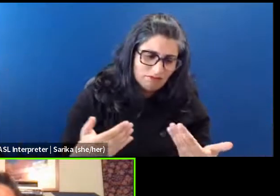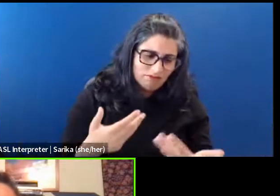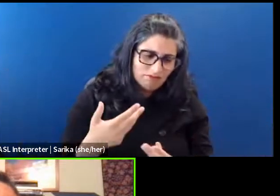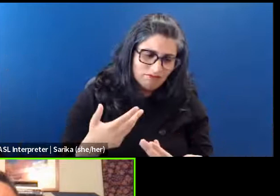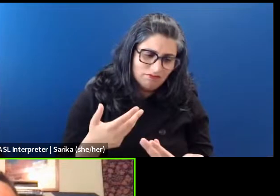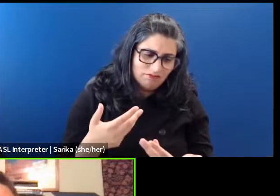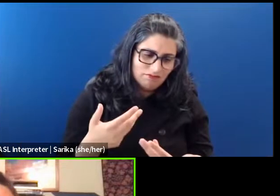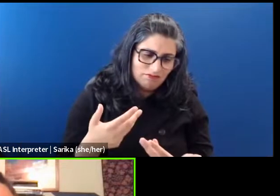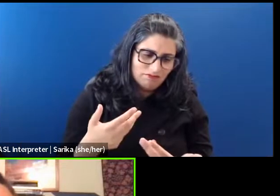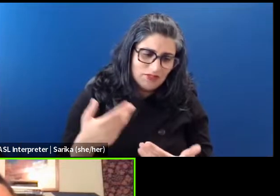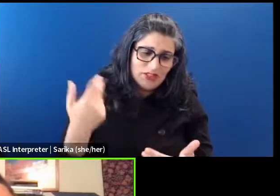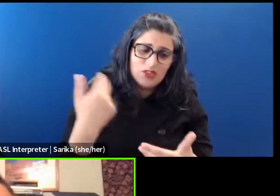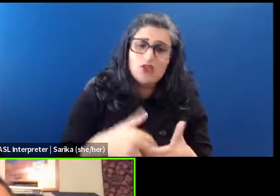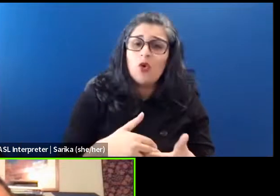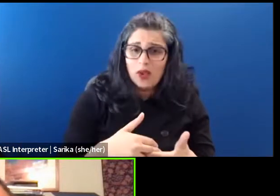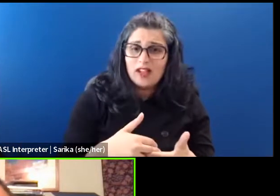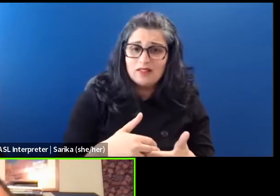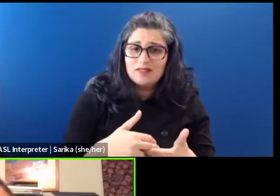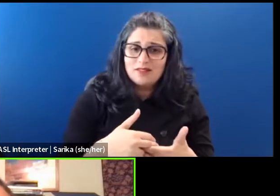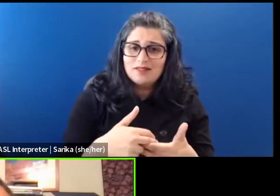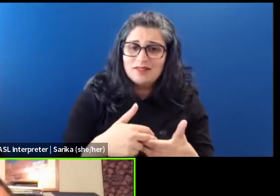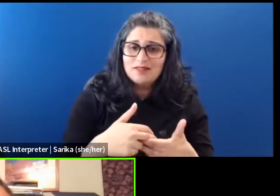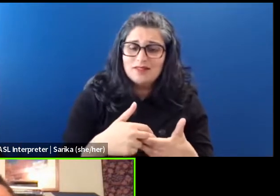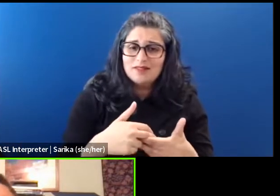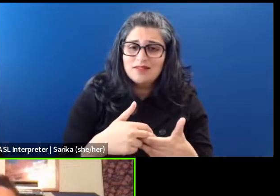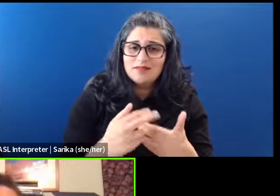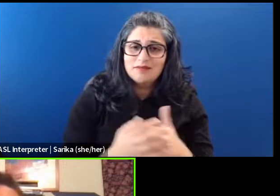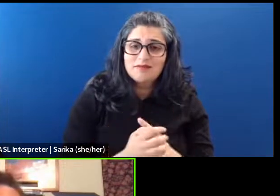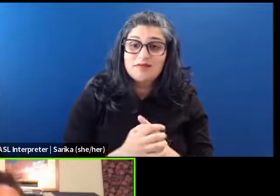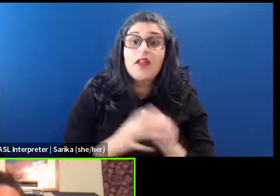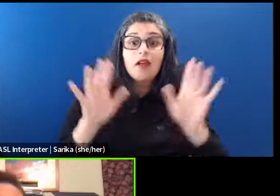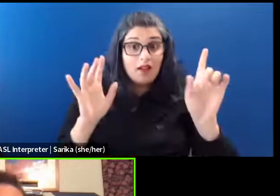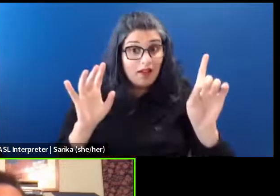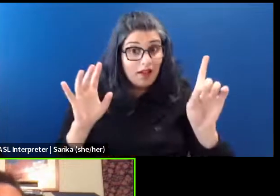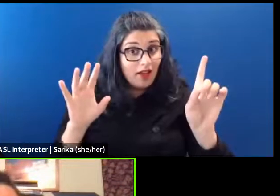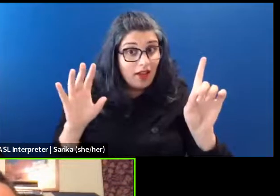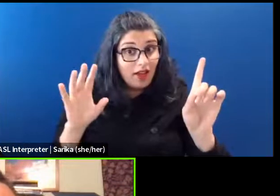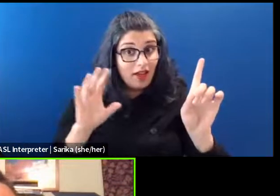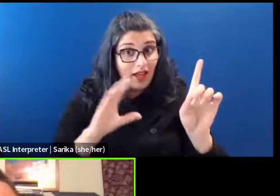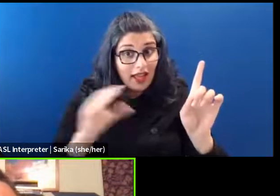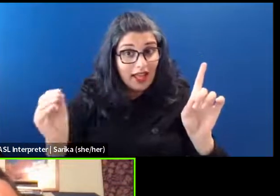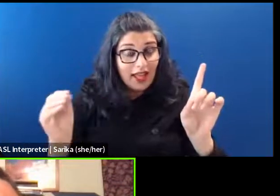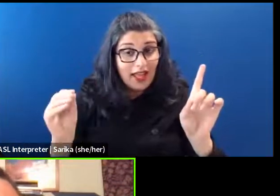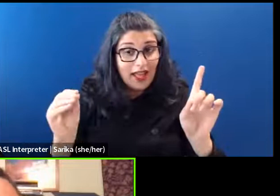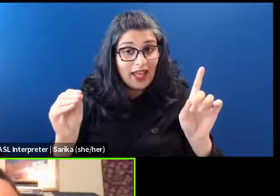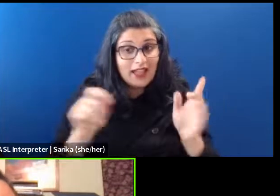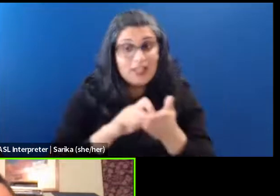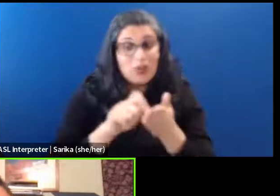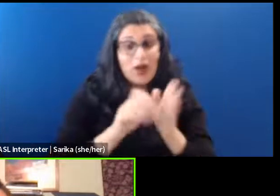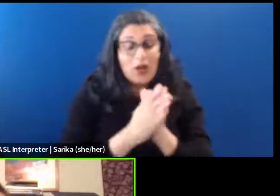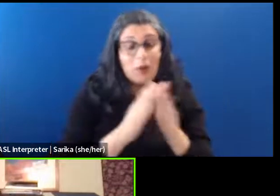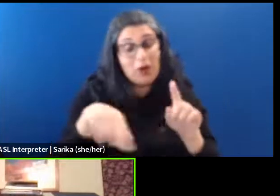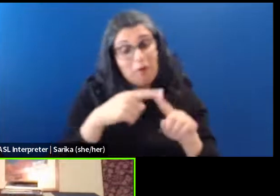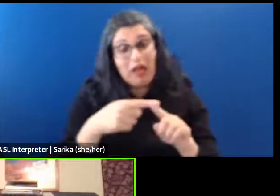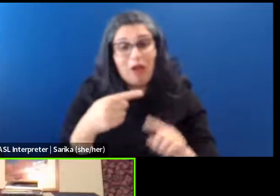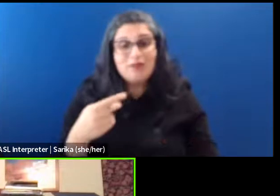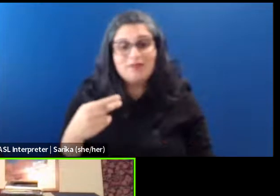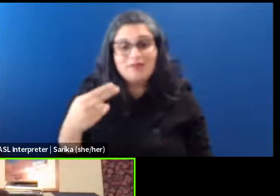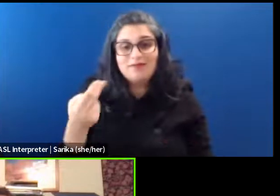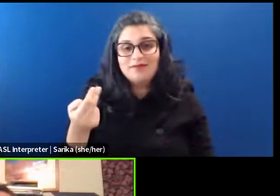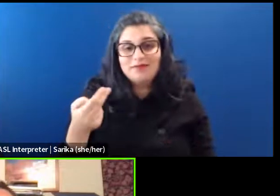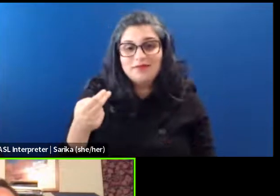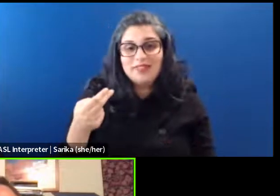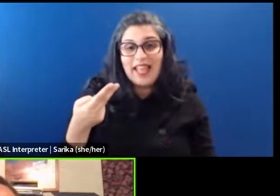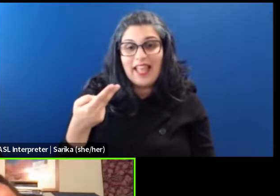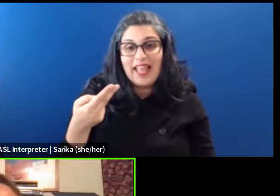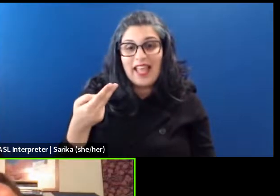to join her on this path. And yes. She's also doing a book about Harriet Tubman. So,